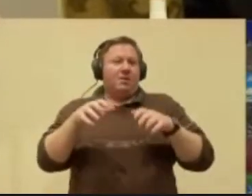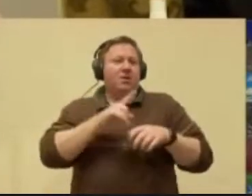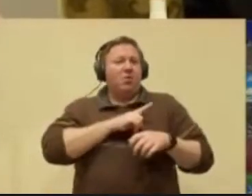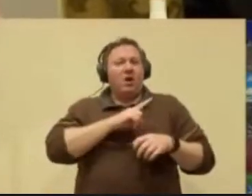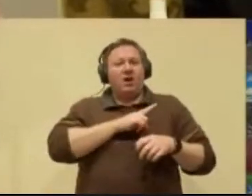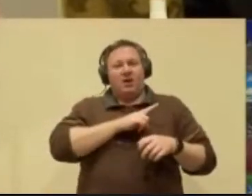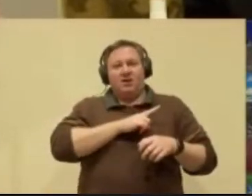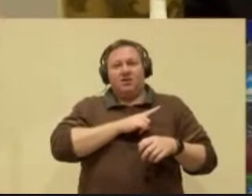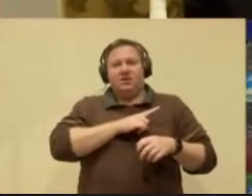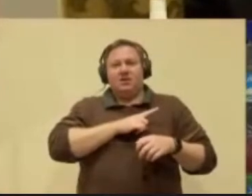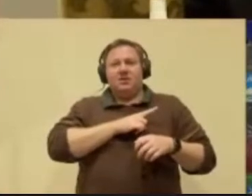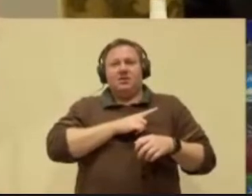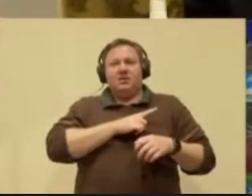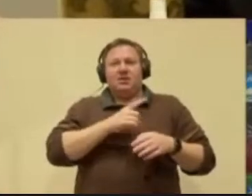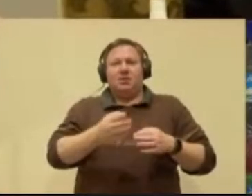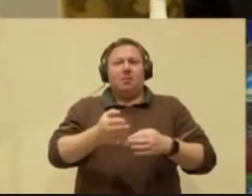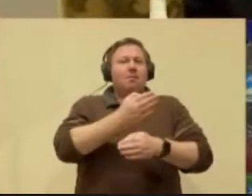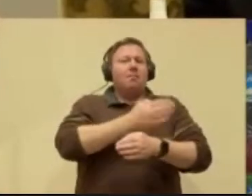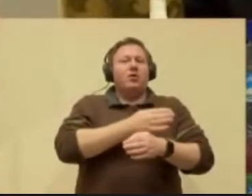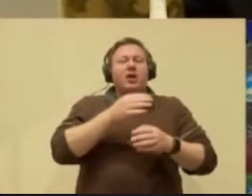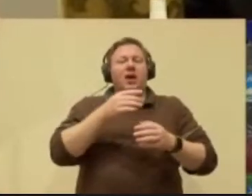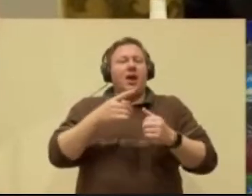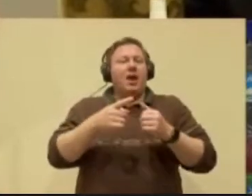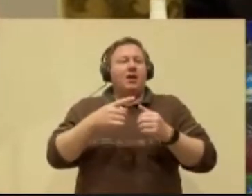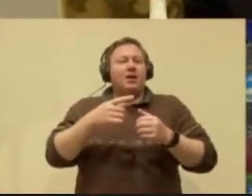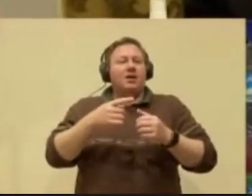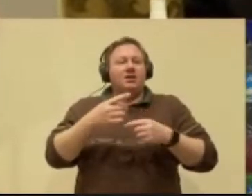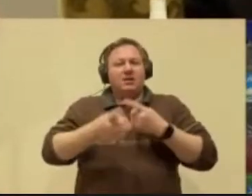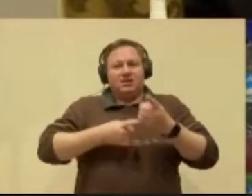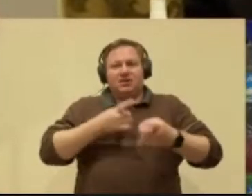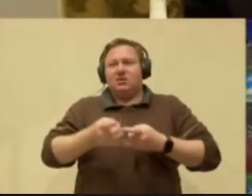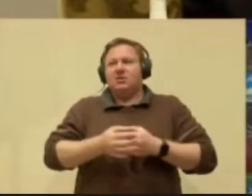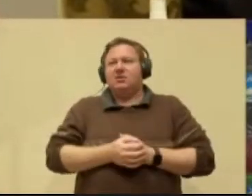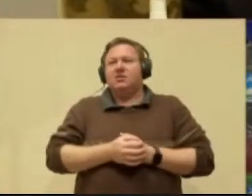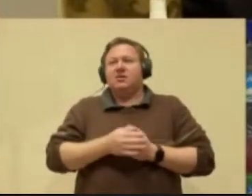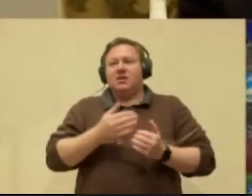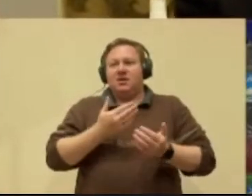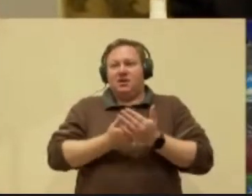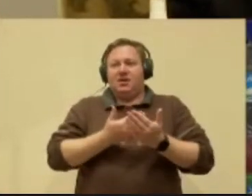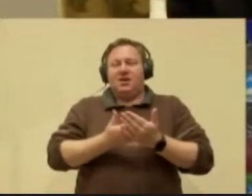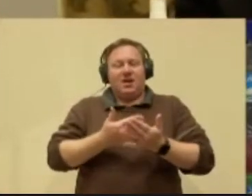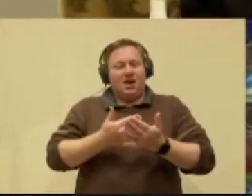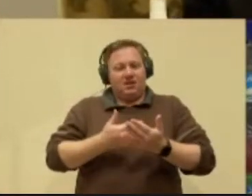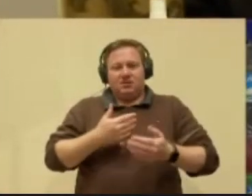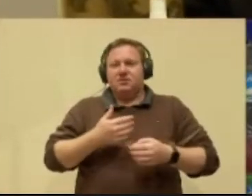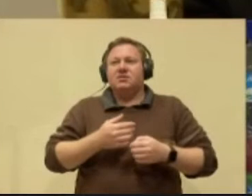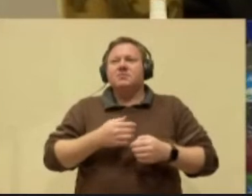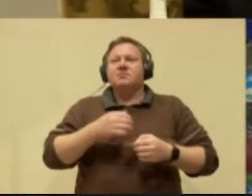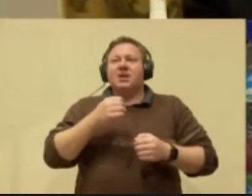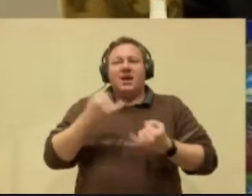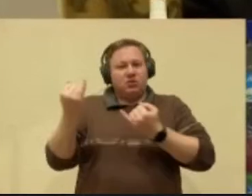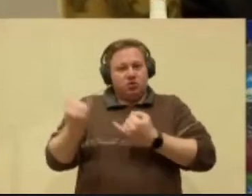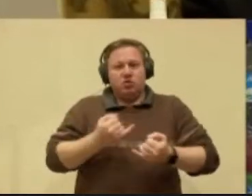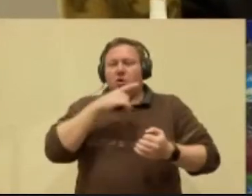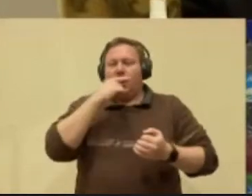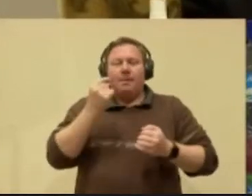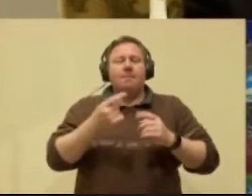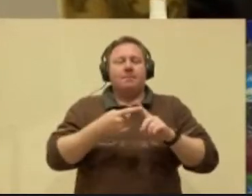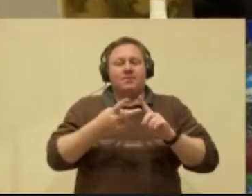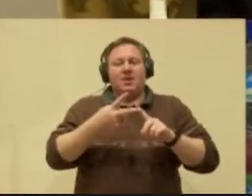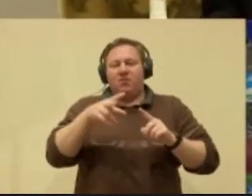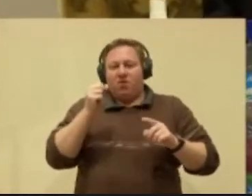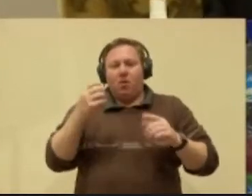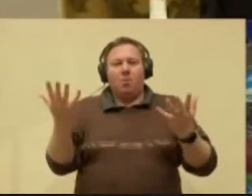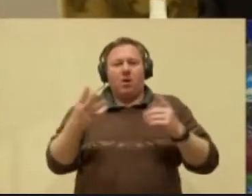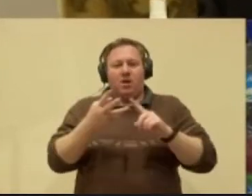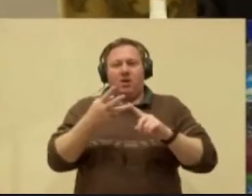use preambles so you can continue my introduce yourself your name where you are from in